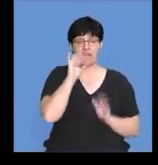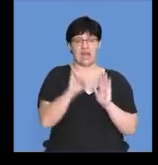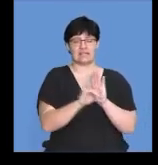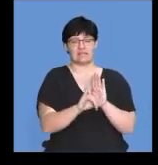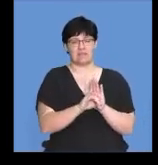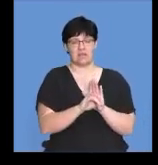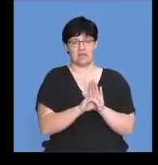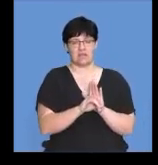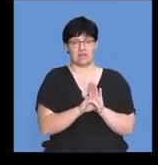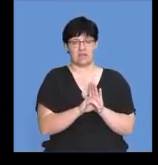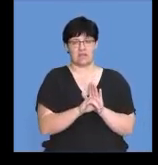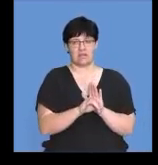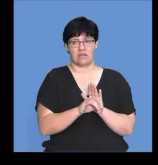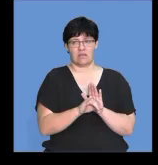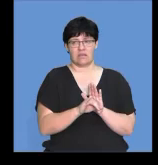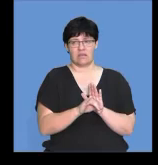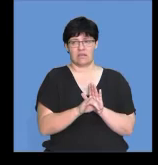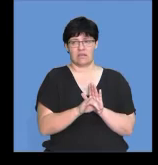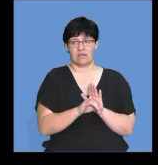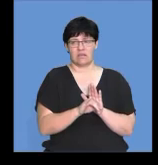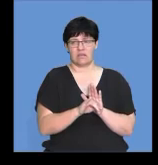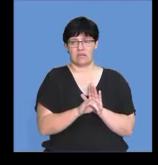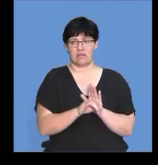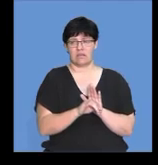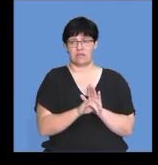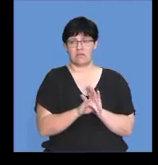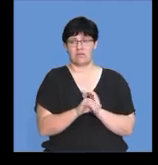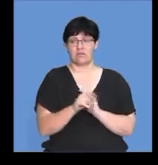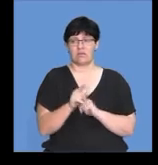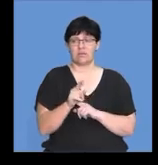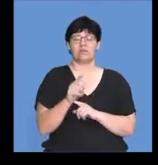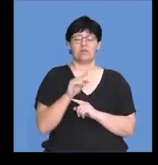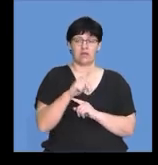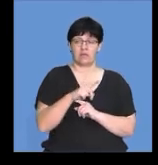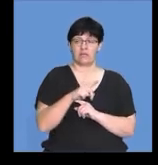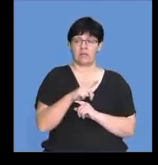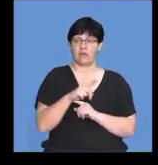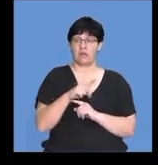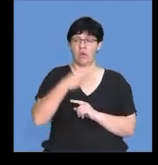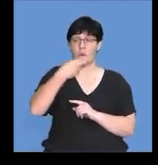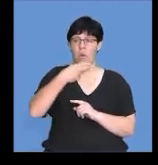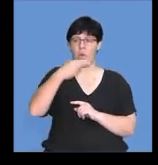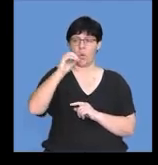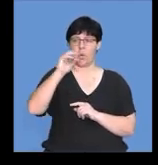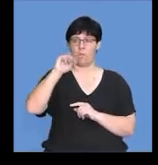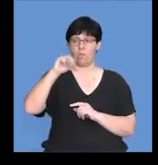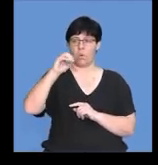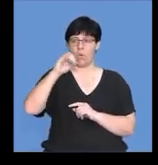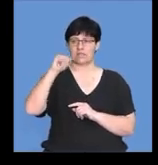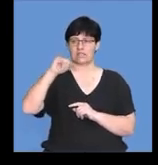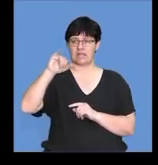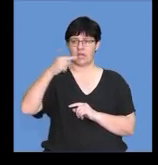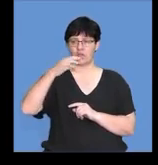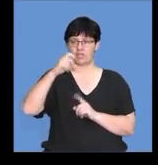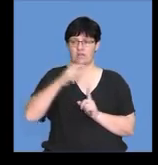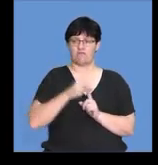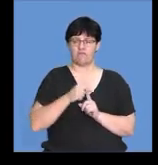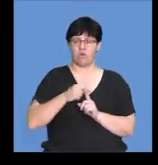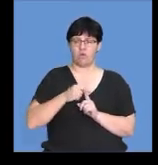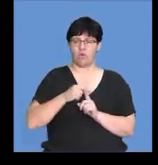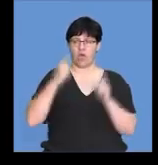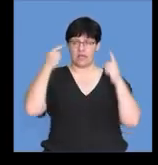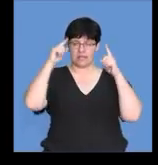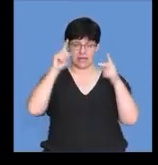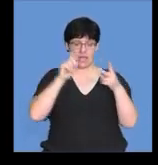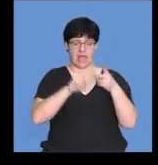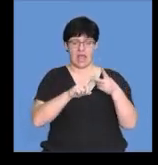identify, let me go back to that, the homozygous antennae as well as the shape for the heterozygous